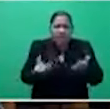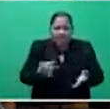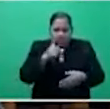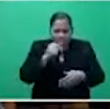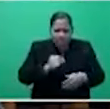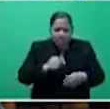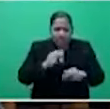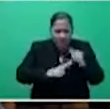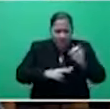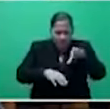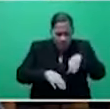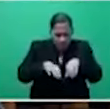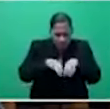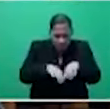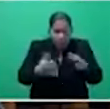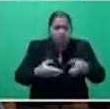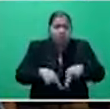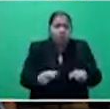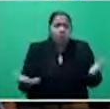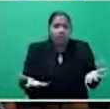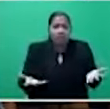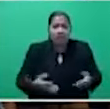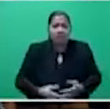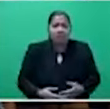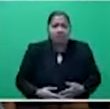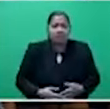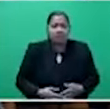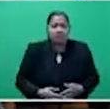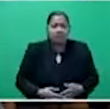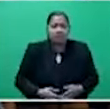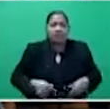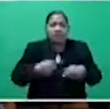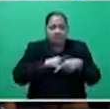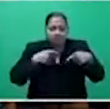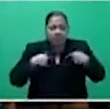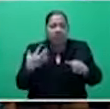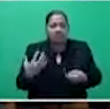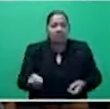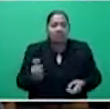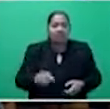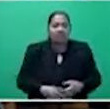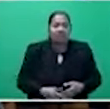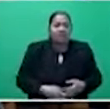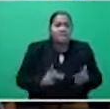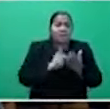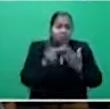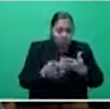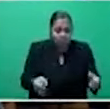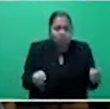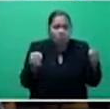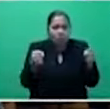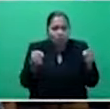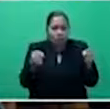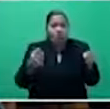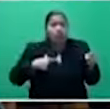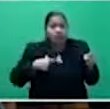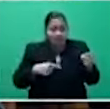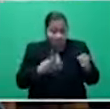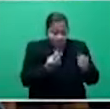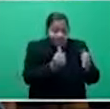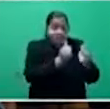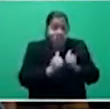go? Underneath. We have had, Mr. Speaker, sir, a number of these projects put on hold because these squatters, some of